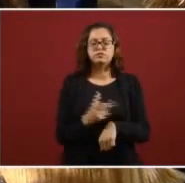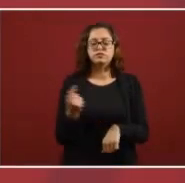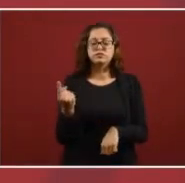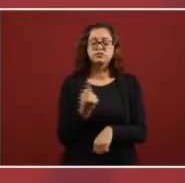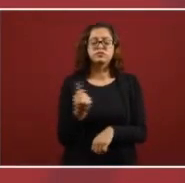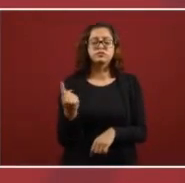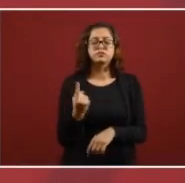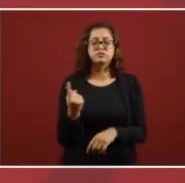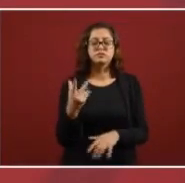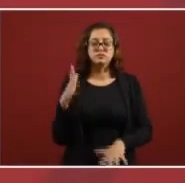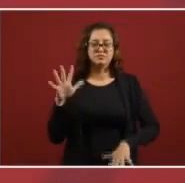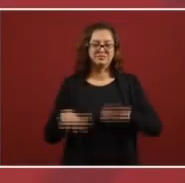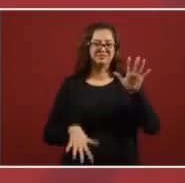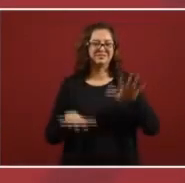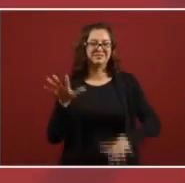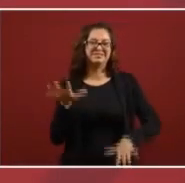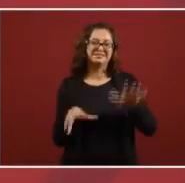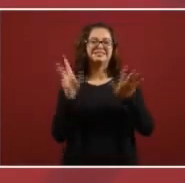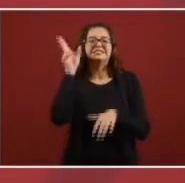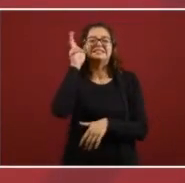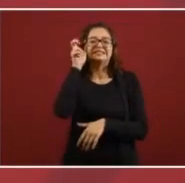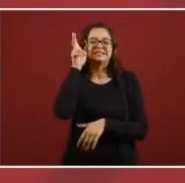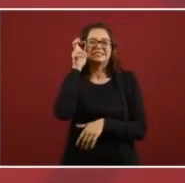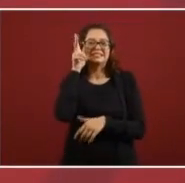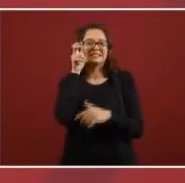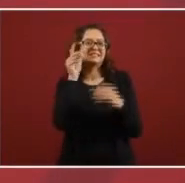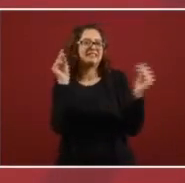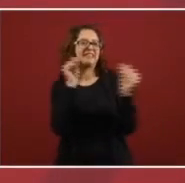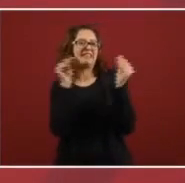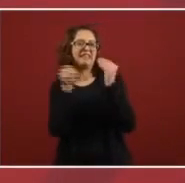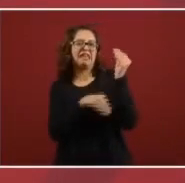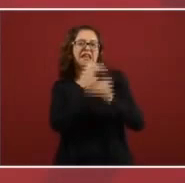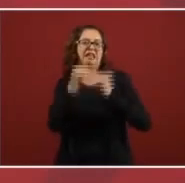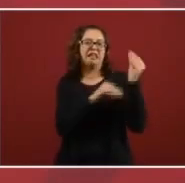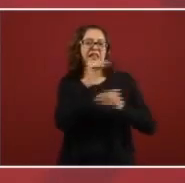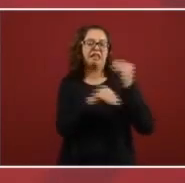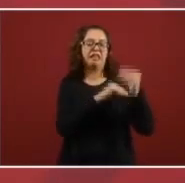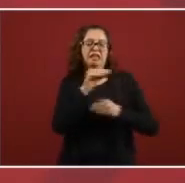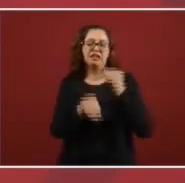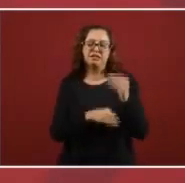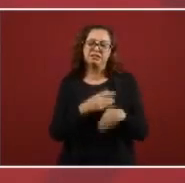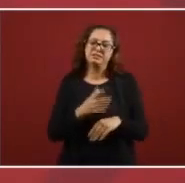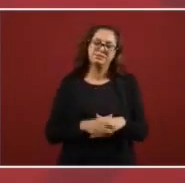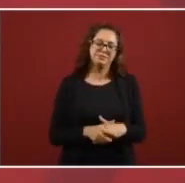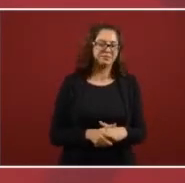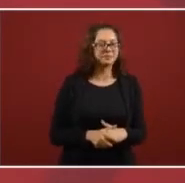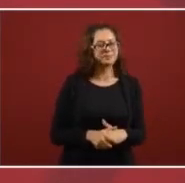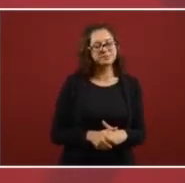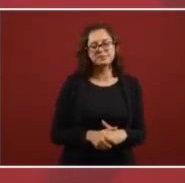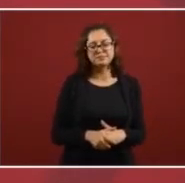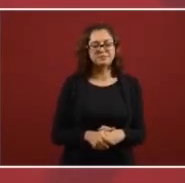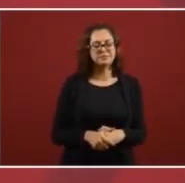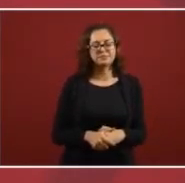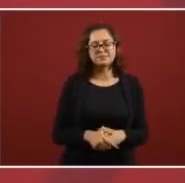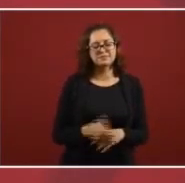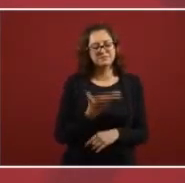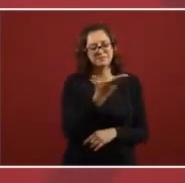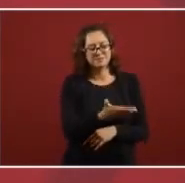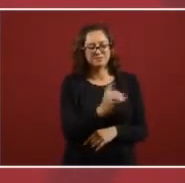Because sometimes there's grilla, like politicking. So